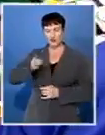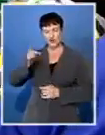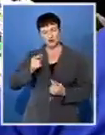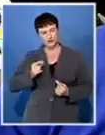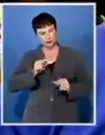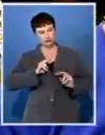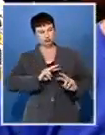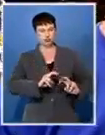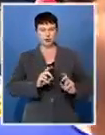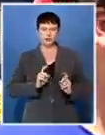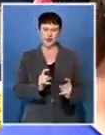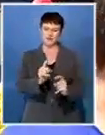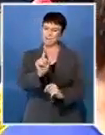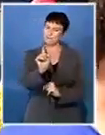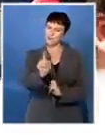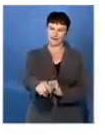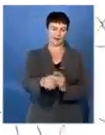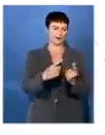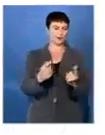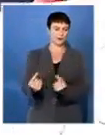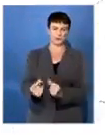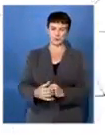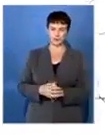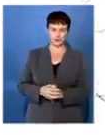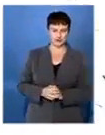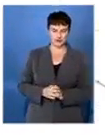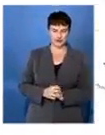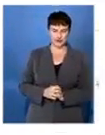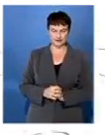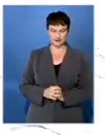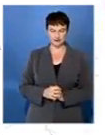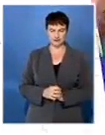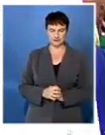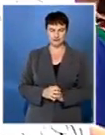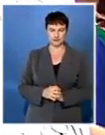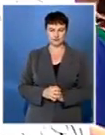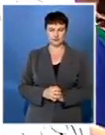communities. Chriselda Lewis, SABC News, in Attridgeville.